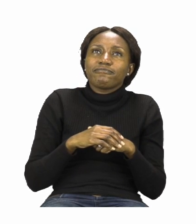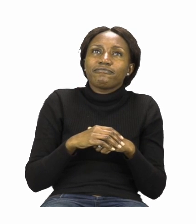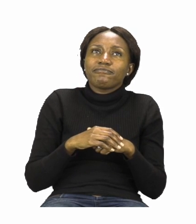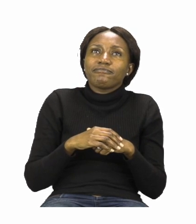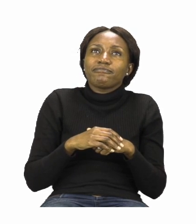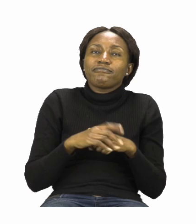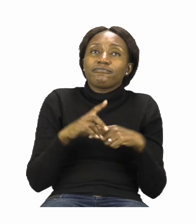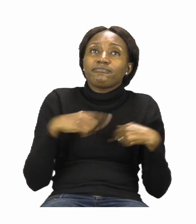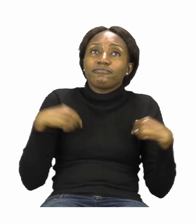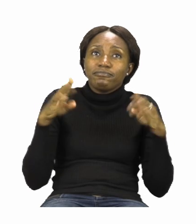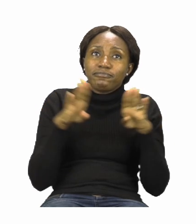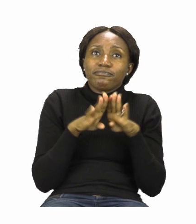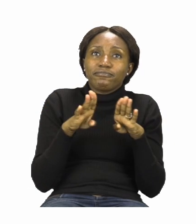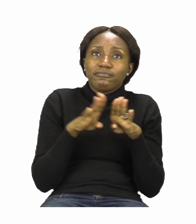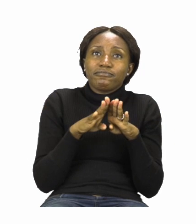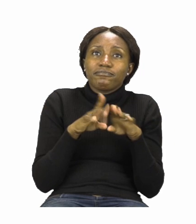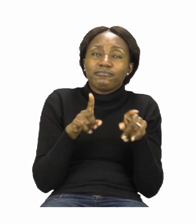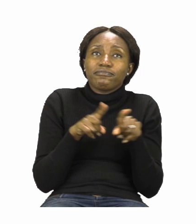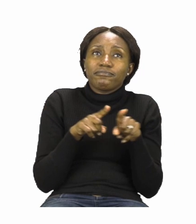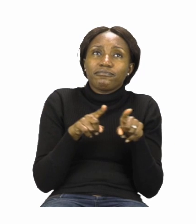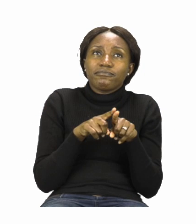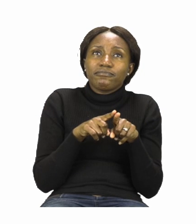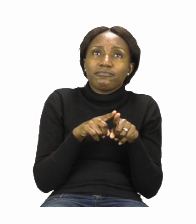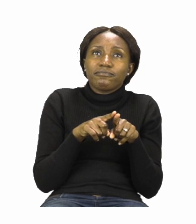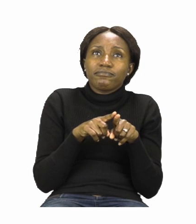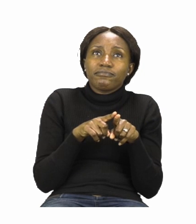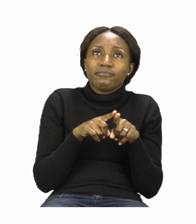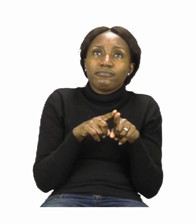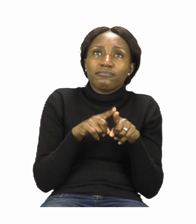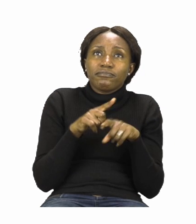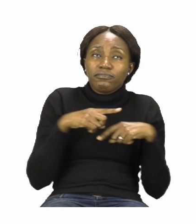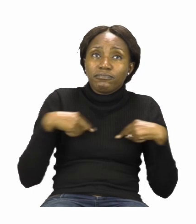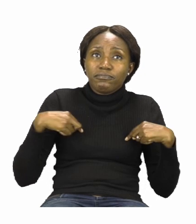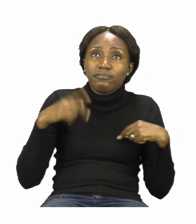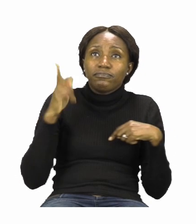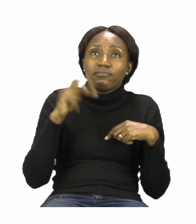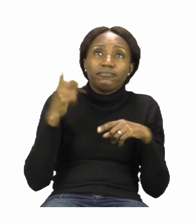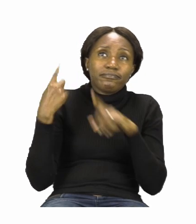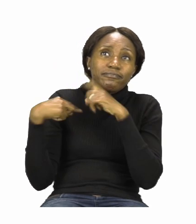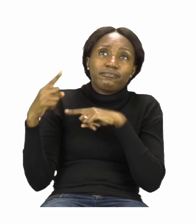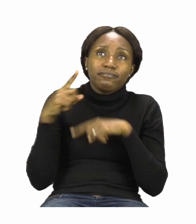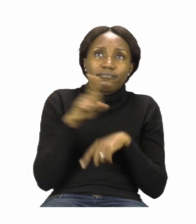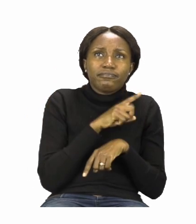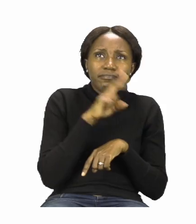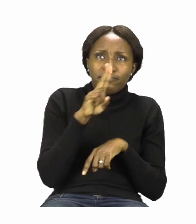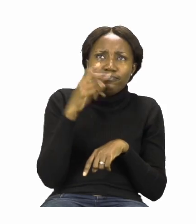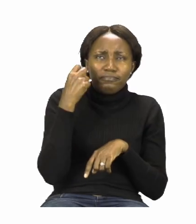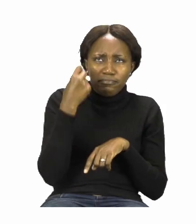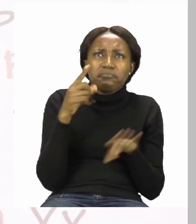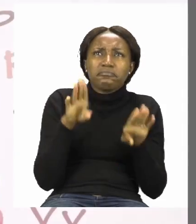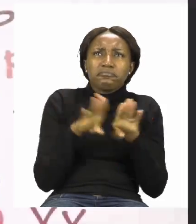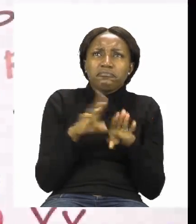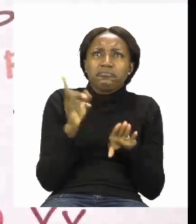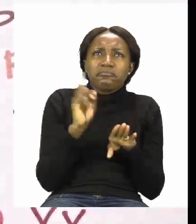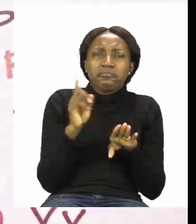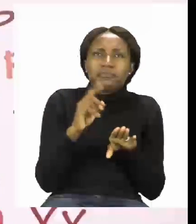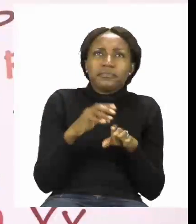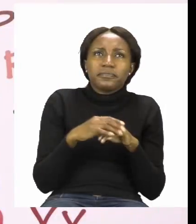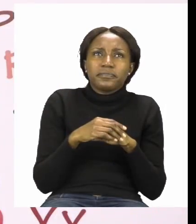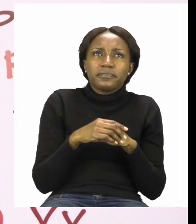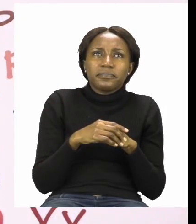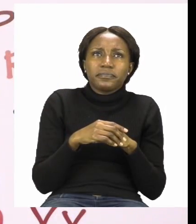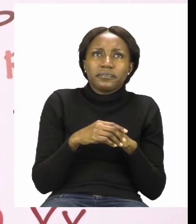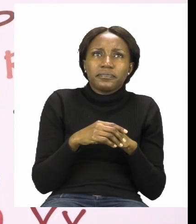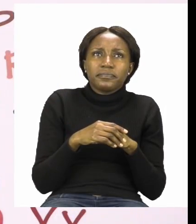we are going to do as well. But we're going to do 12 together again so that we understand what we need to do for the rest. So let's take a